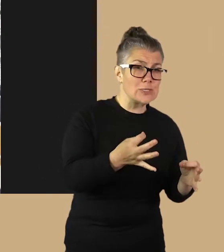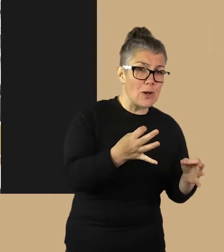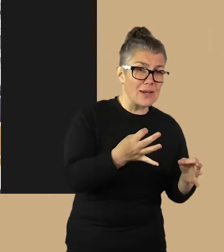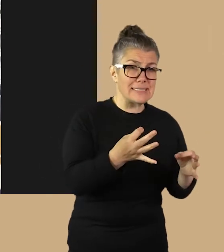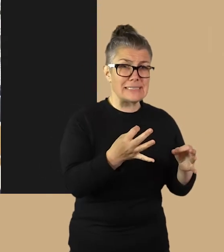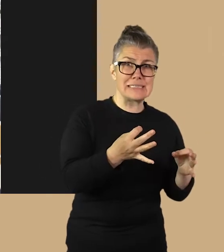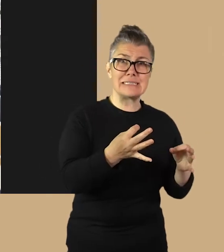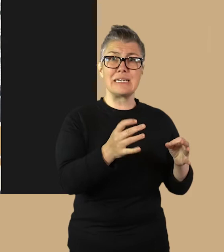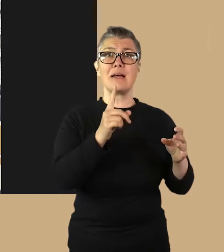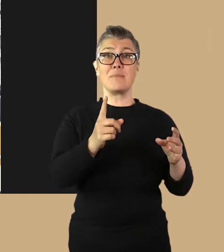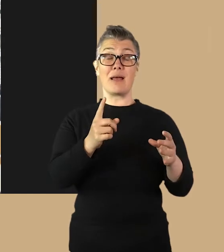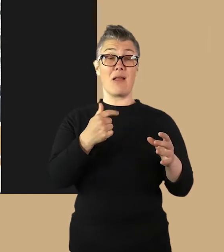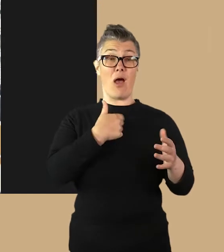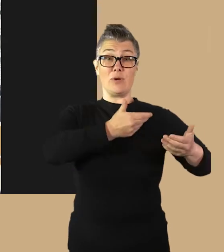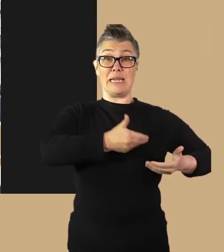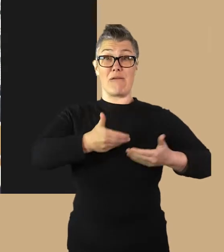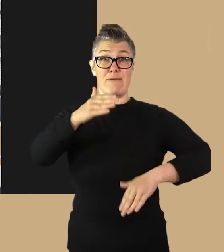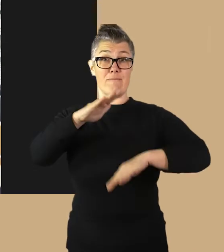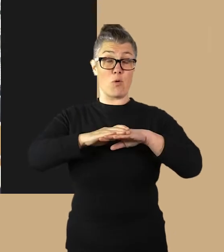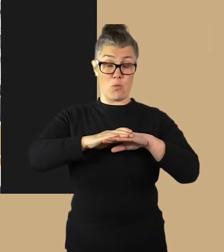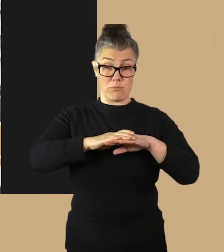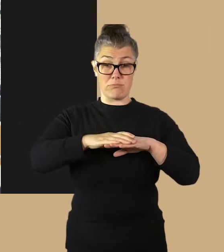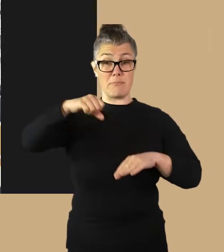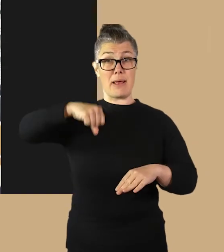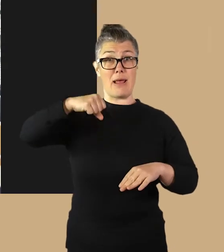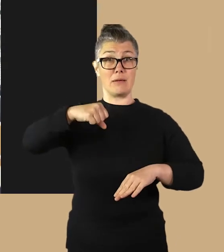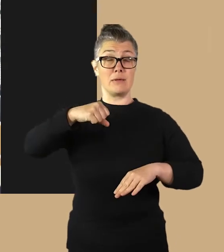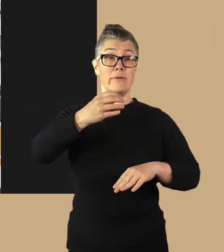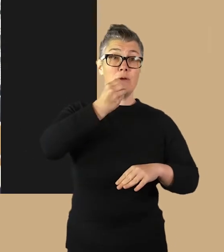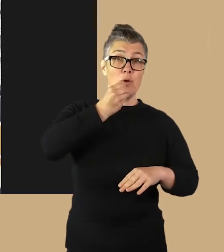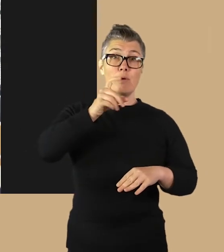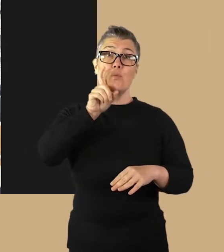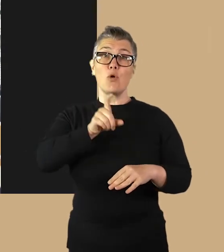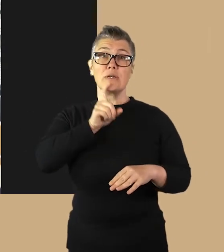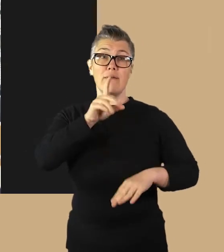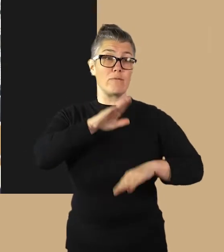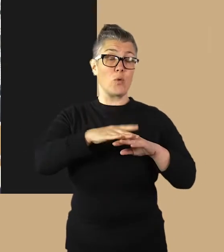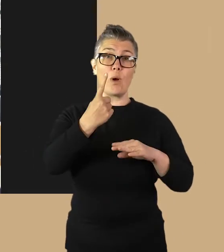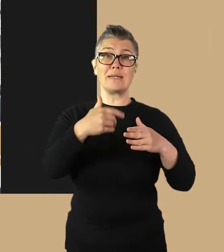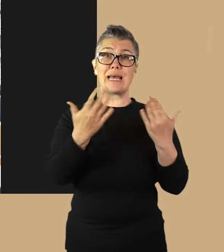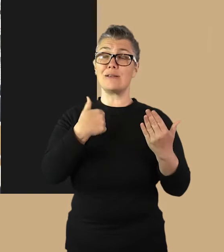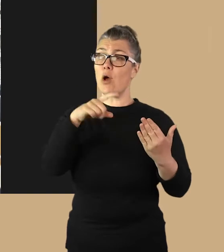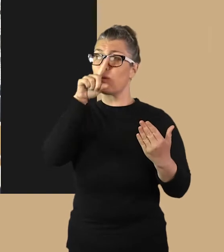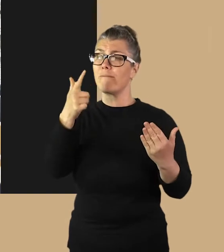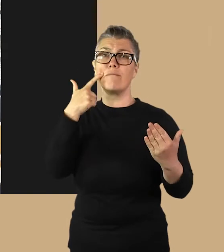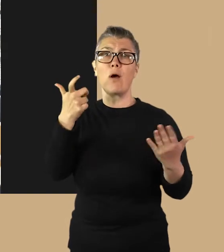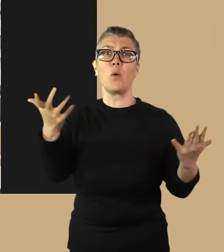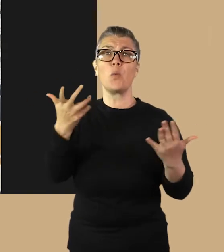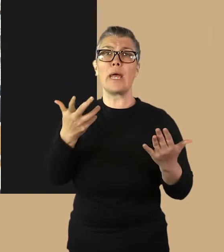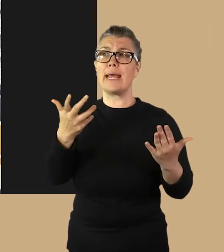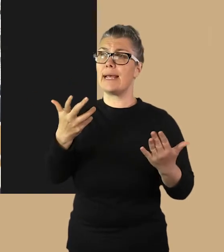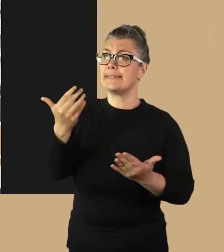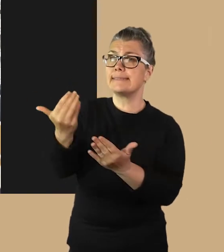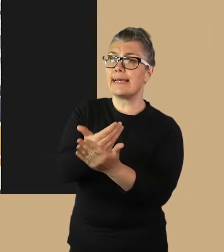Going through checkout was harder still. But carrying around all my food and water for a day and then not being able to find